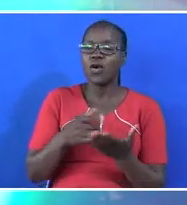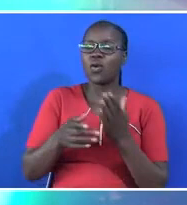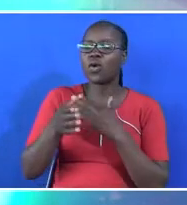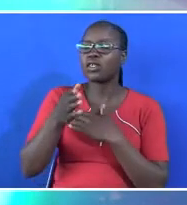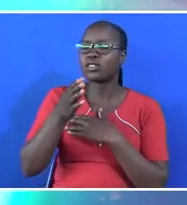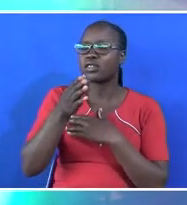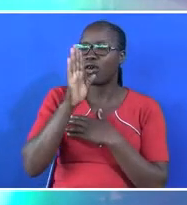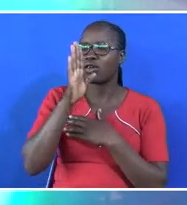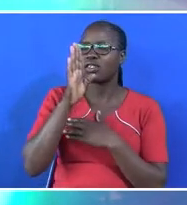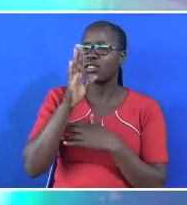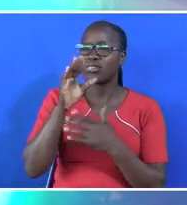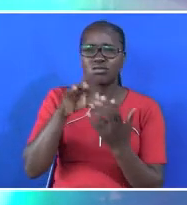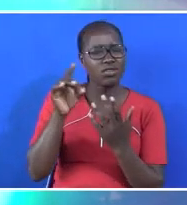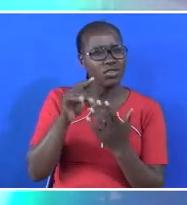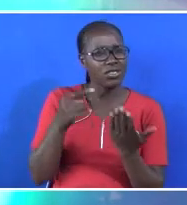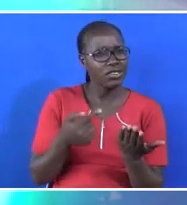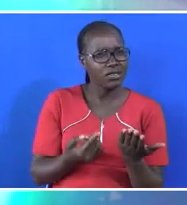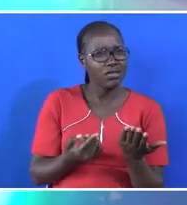God's choice?